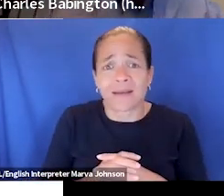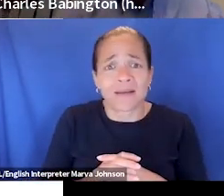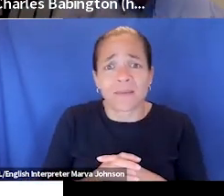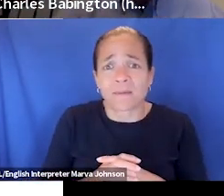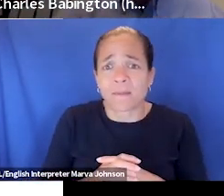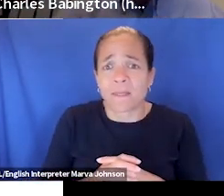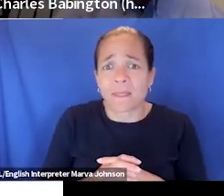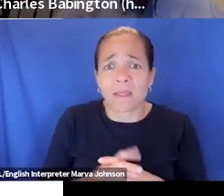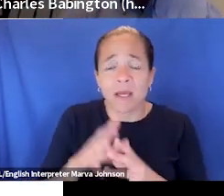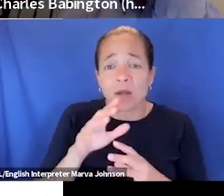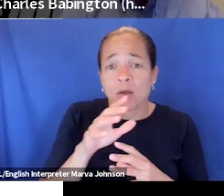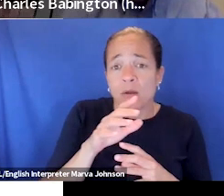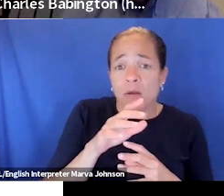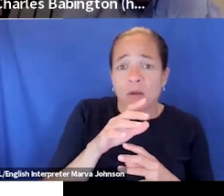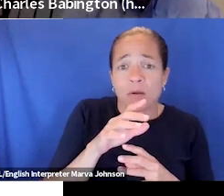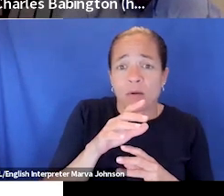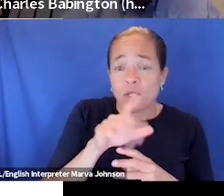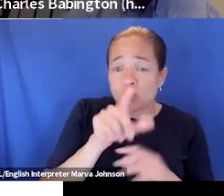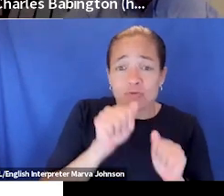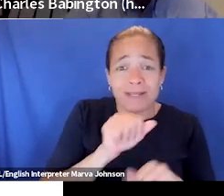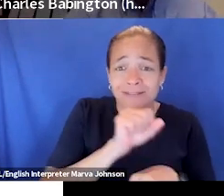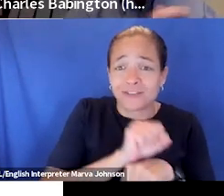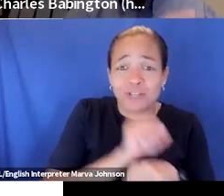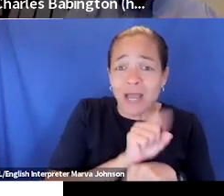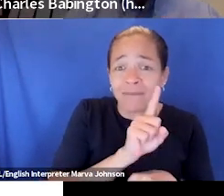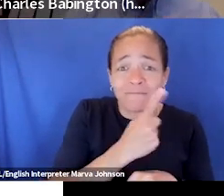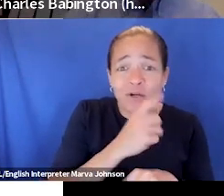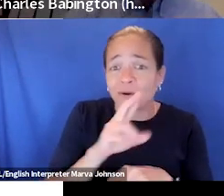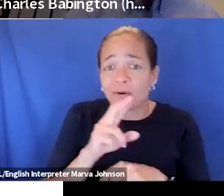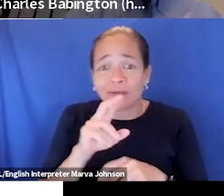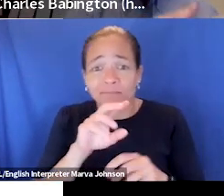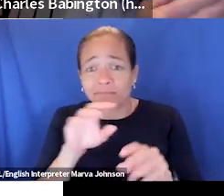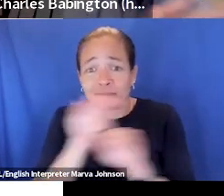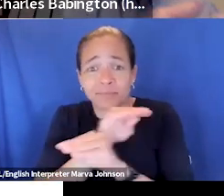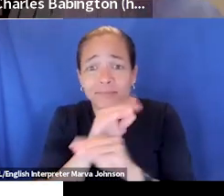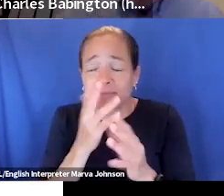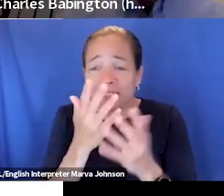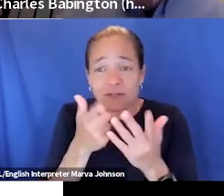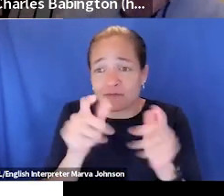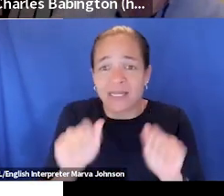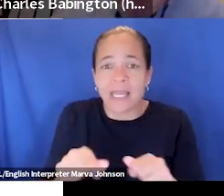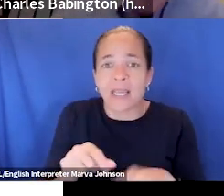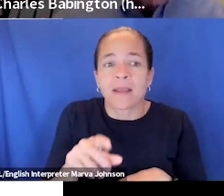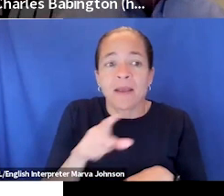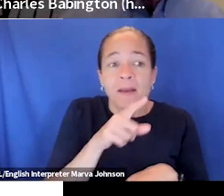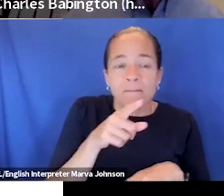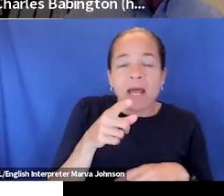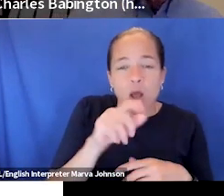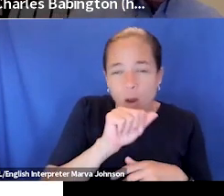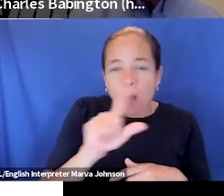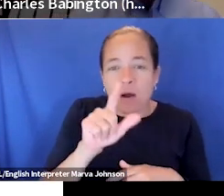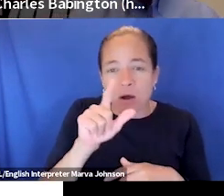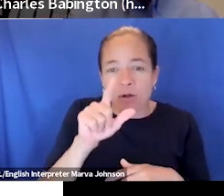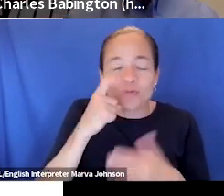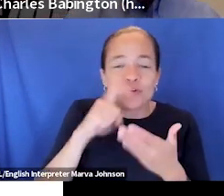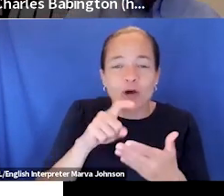jobs. You could put that in any order you like. I think all of you saw that before marrying Bruce, right? Right there, you